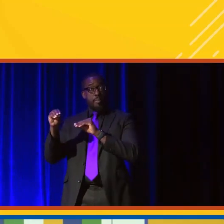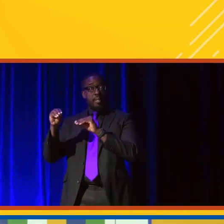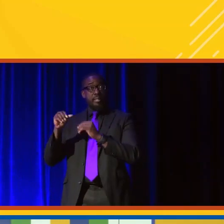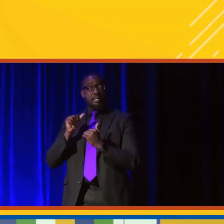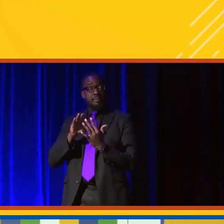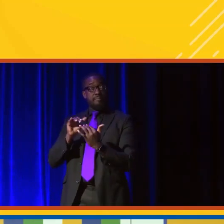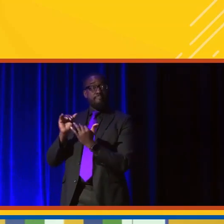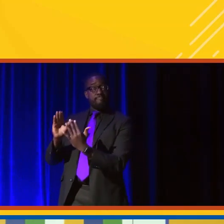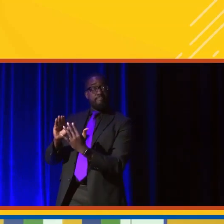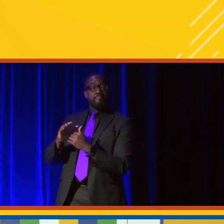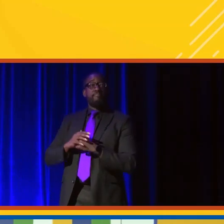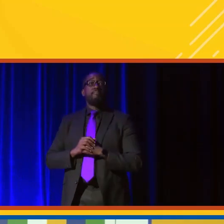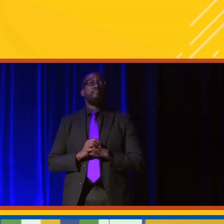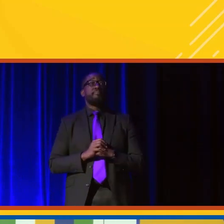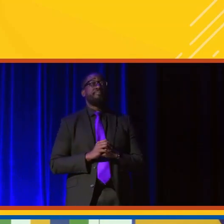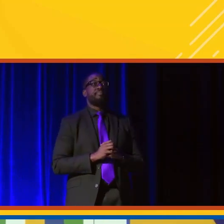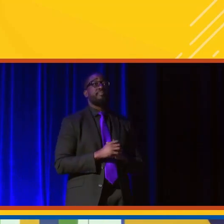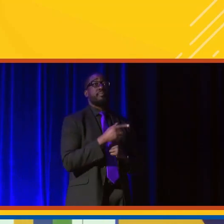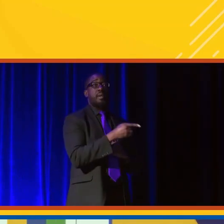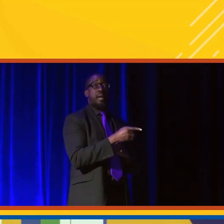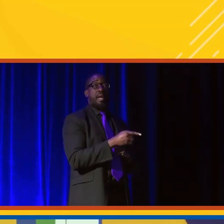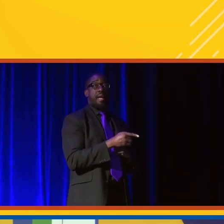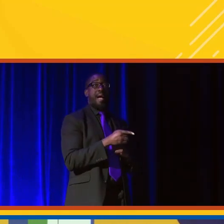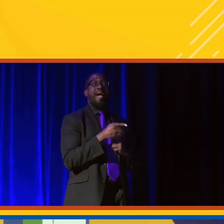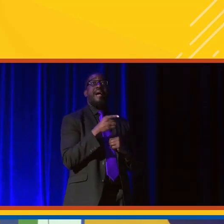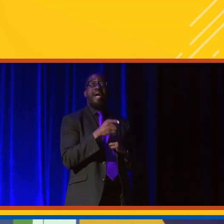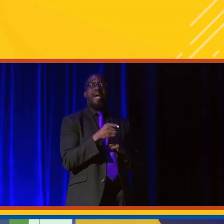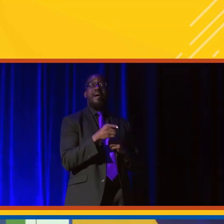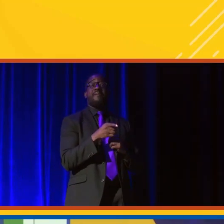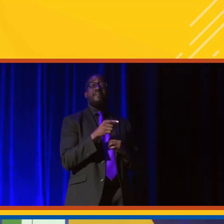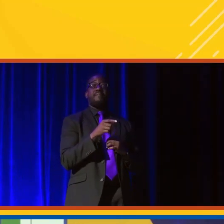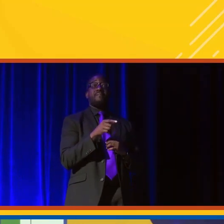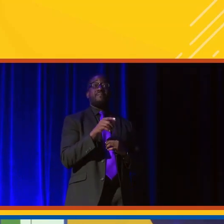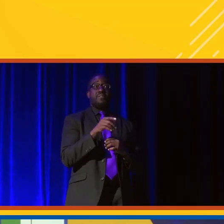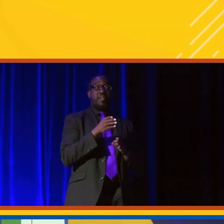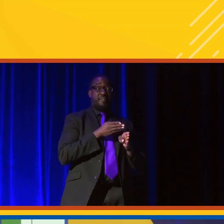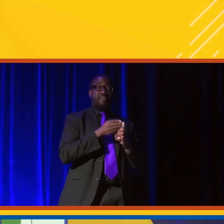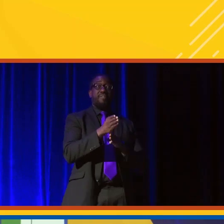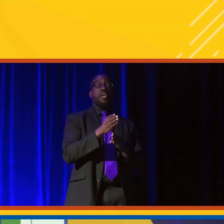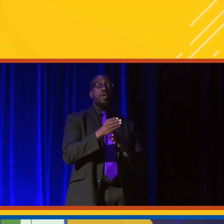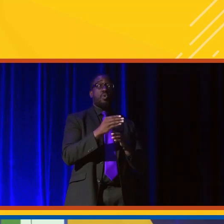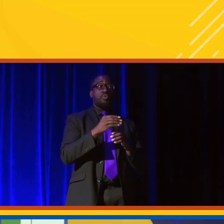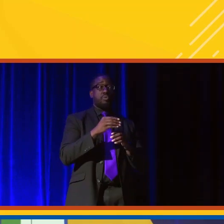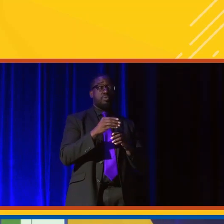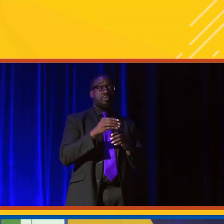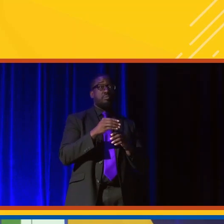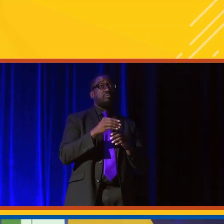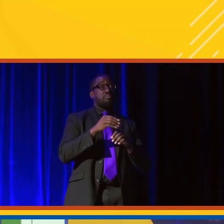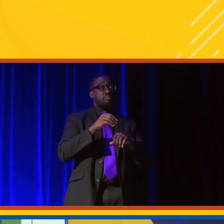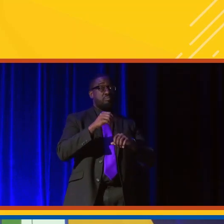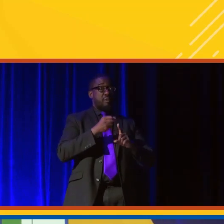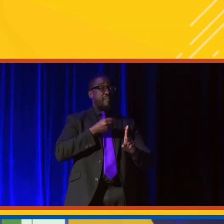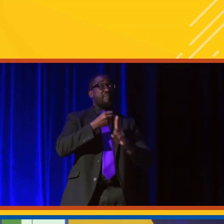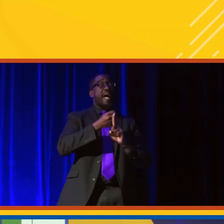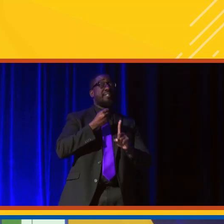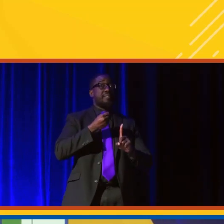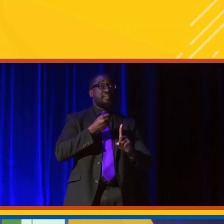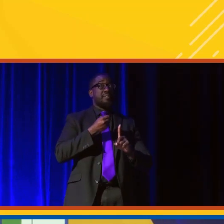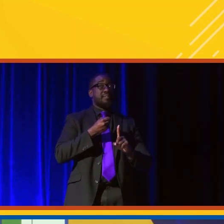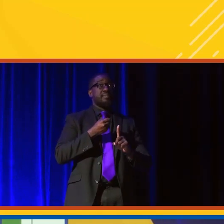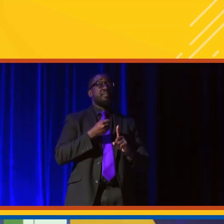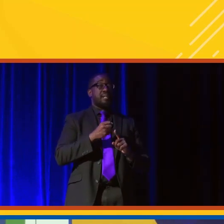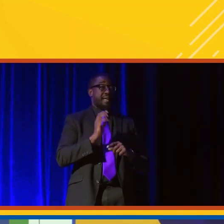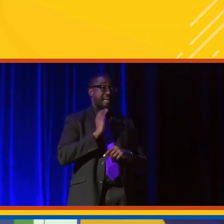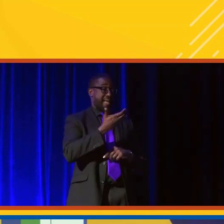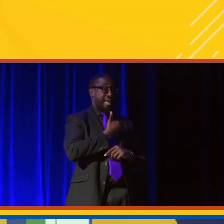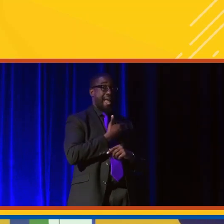phases. I have the field effect transistor mobilities scaled down to the appropriate charge carrier limit. You see that our method, which